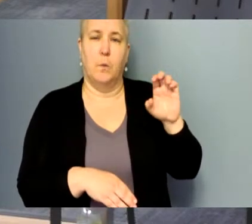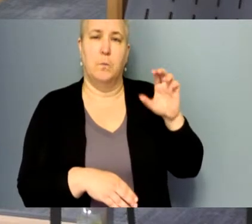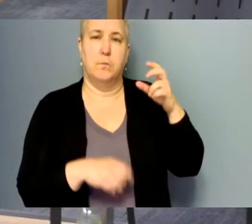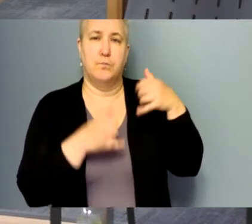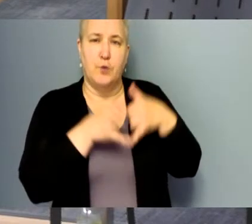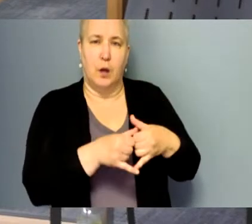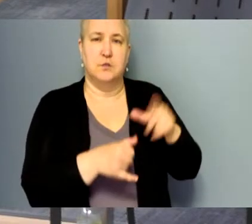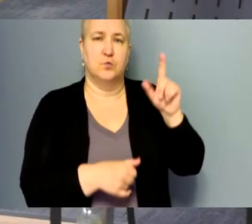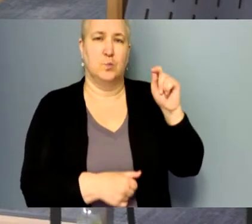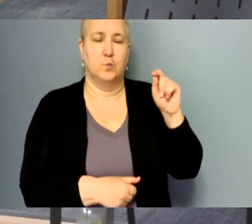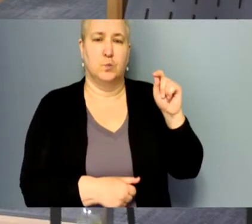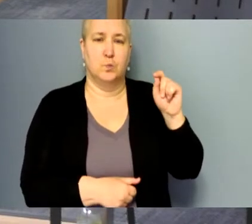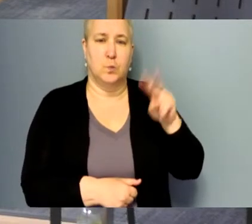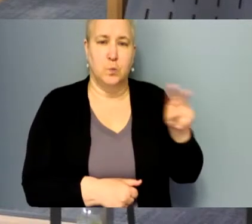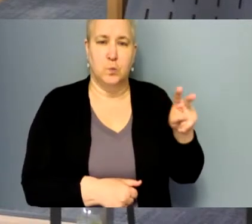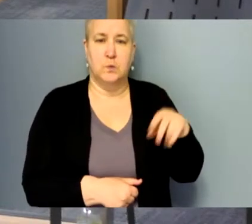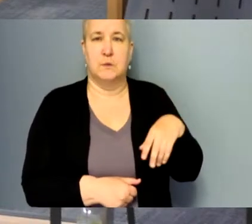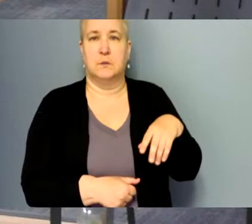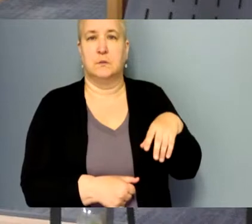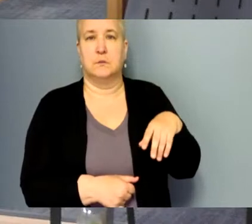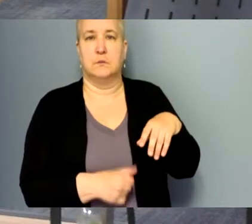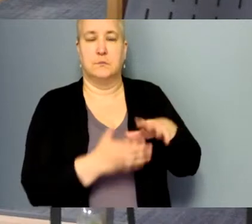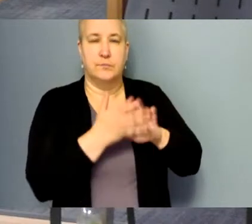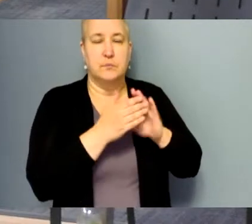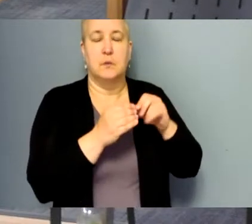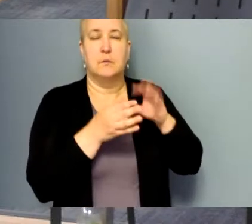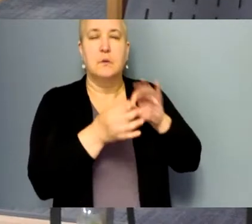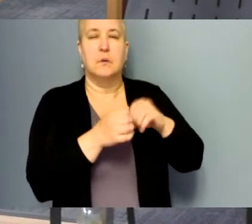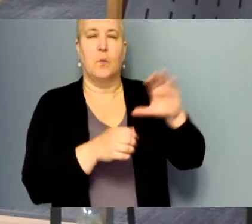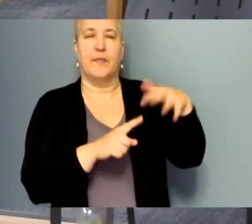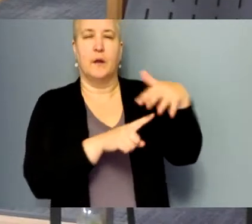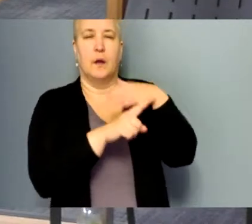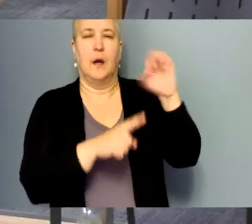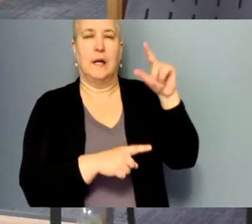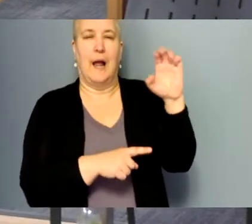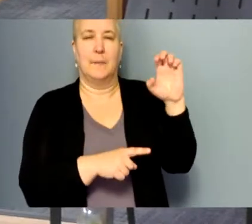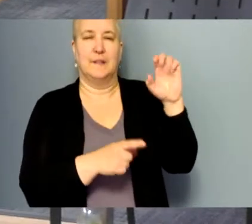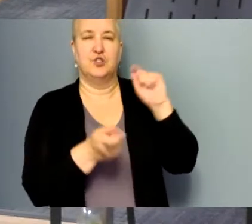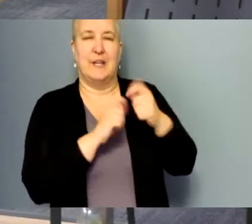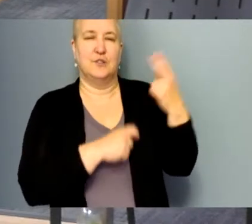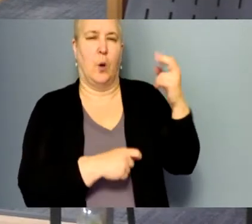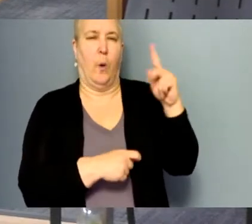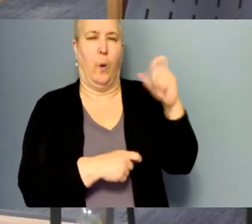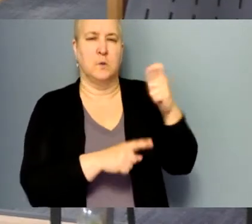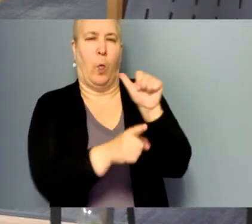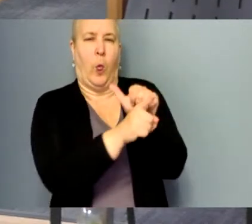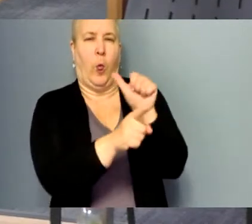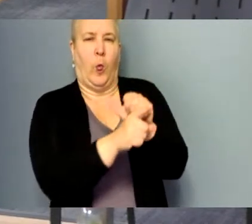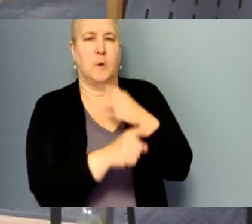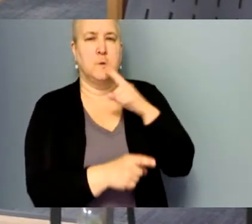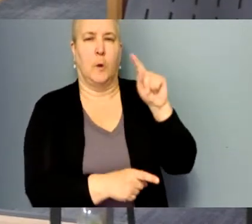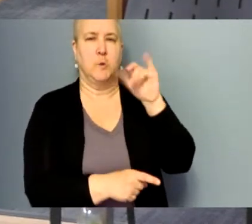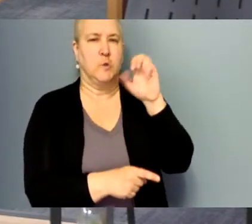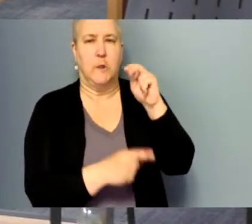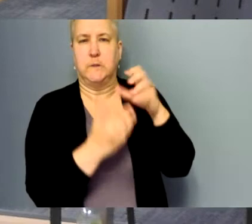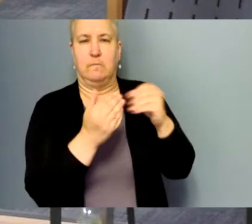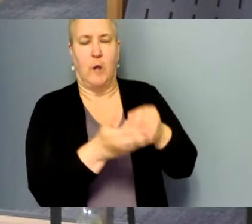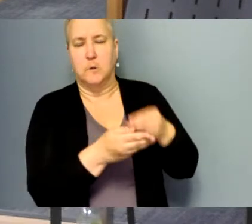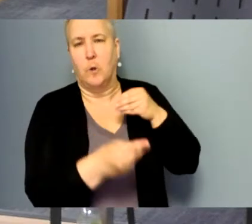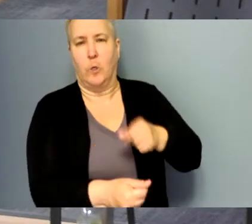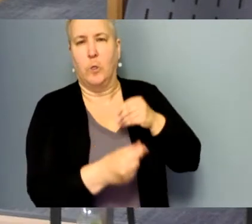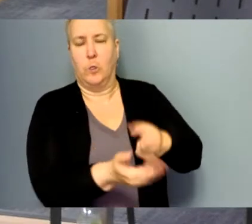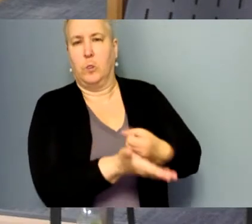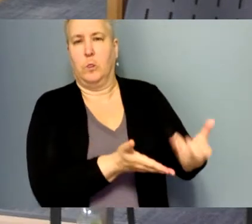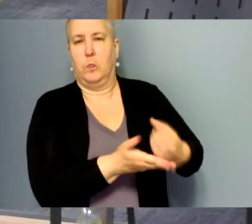2022, quantum mechanics, on the climate change hoax. He's saying that trillions of dollars are being wasted on